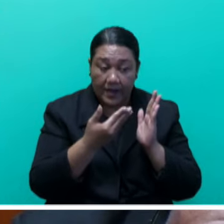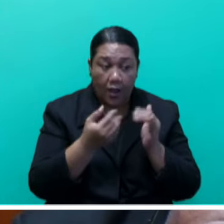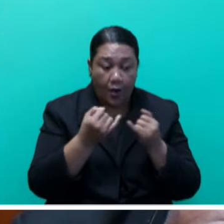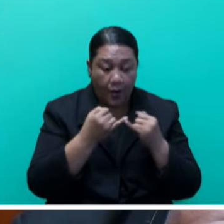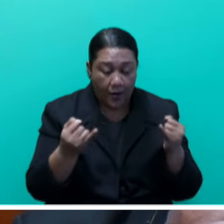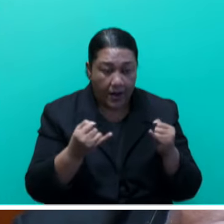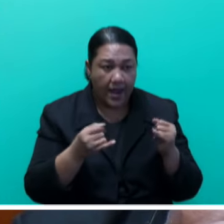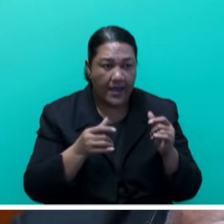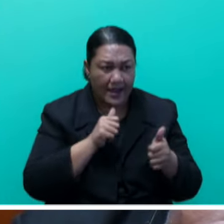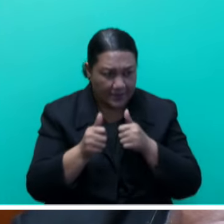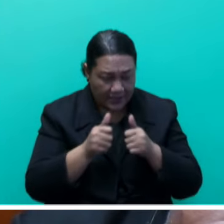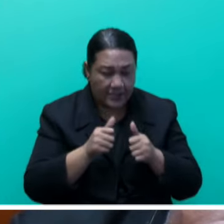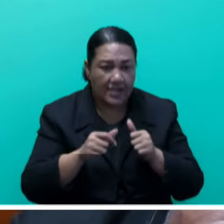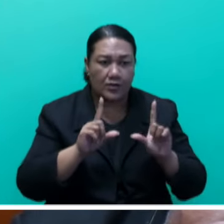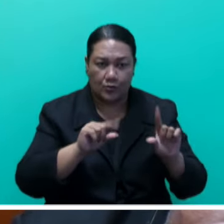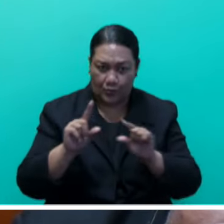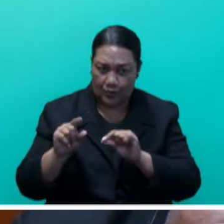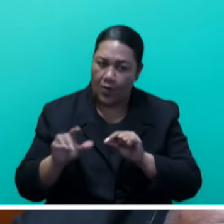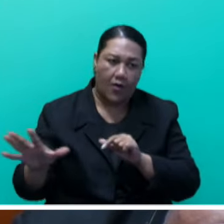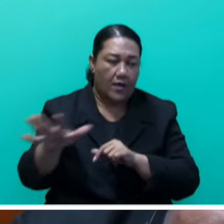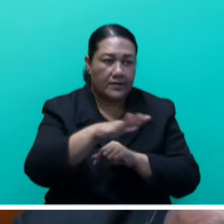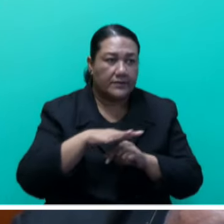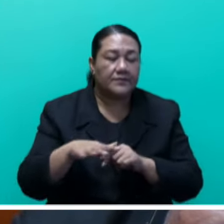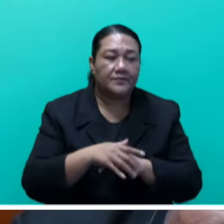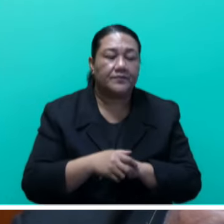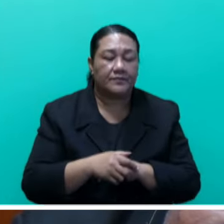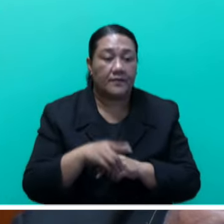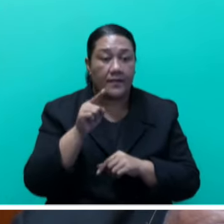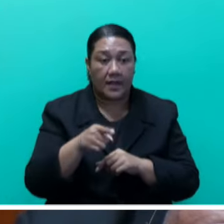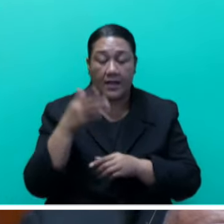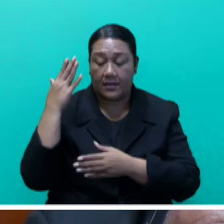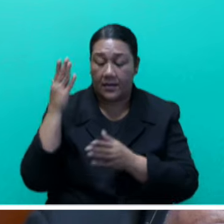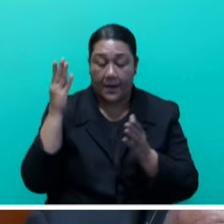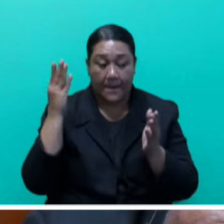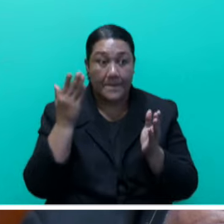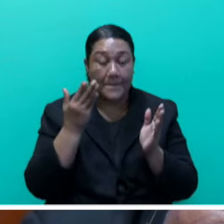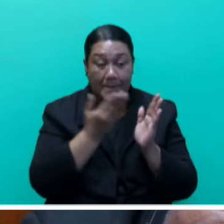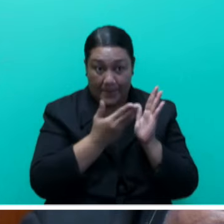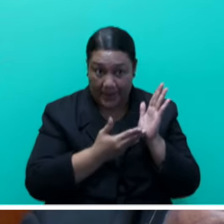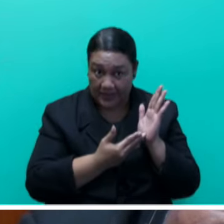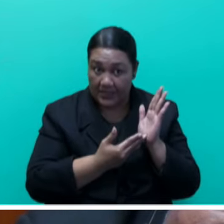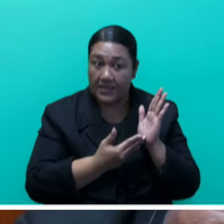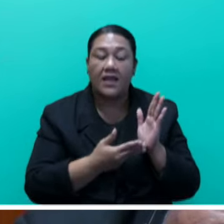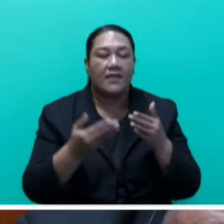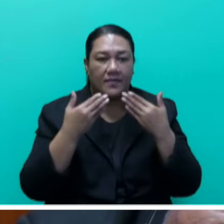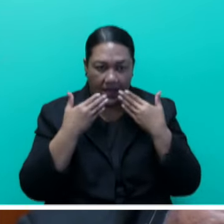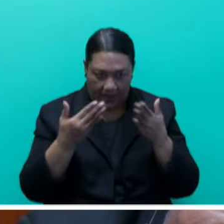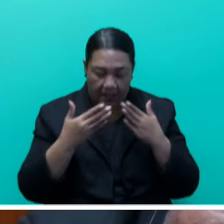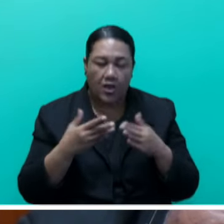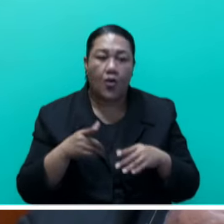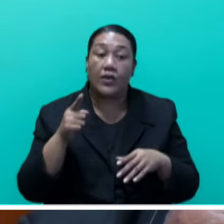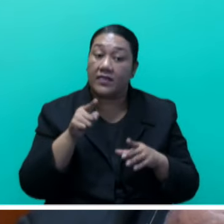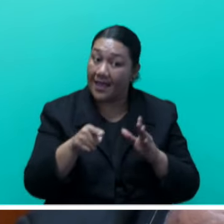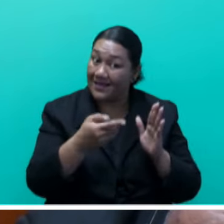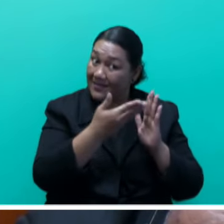conclusion, I'd like to express support for the budget presented in Parliament. This is a budget for the people, with diligent efforts